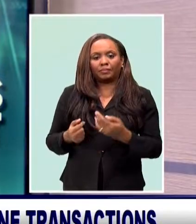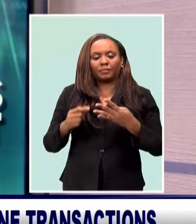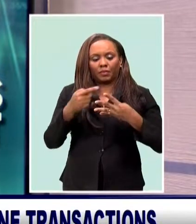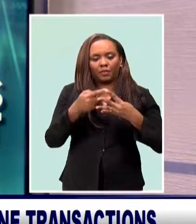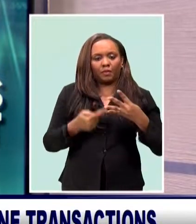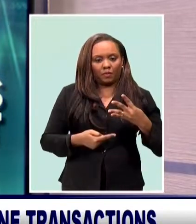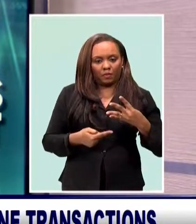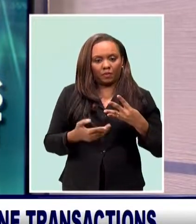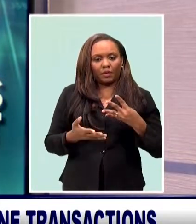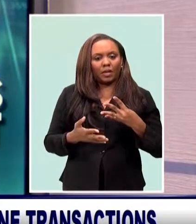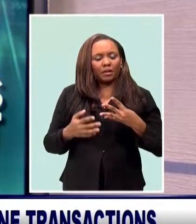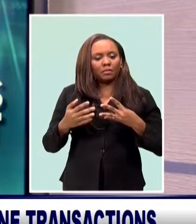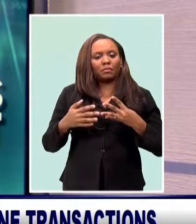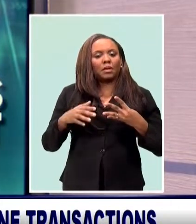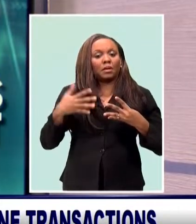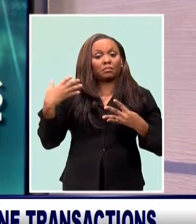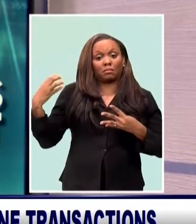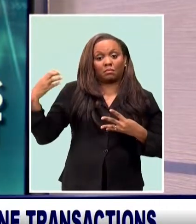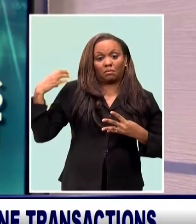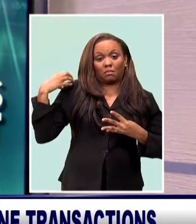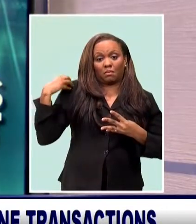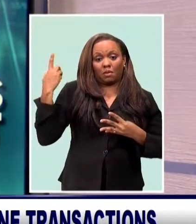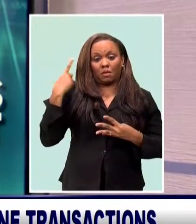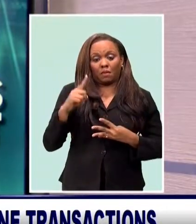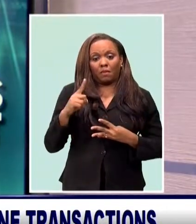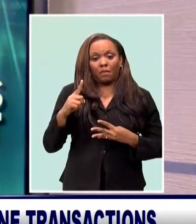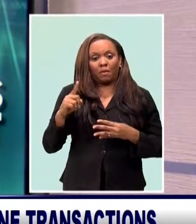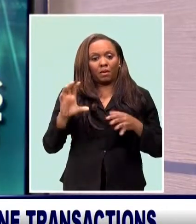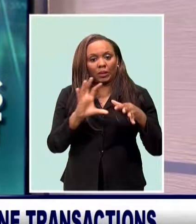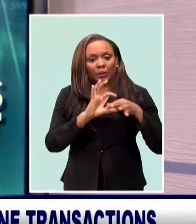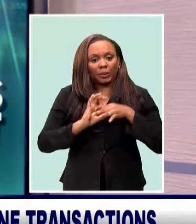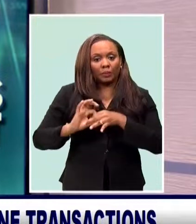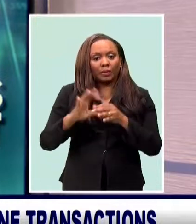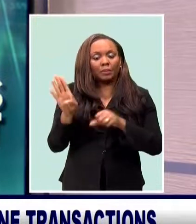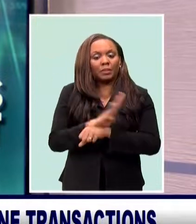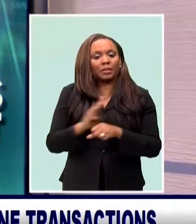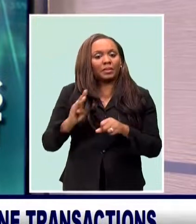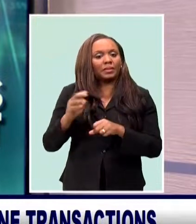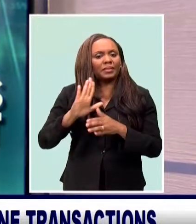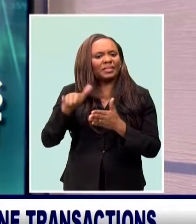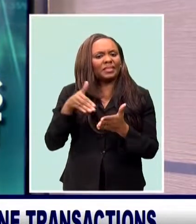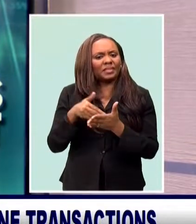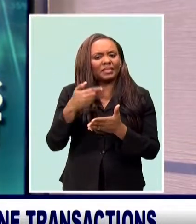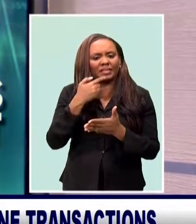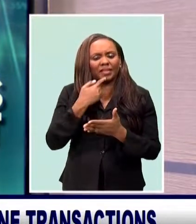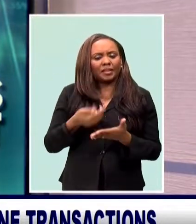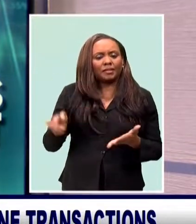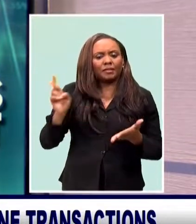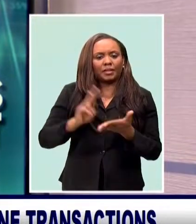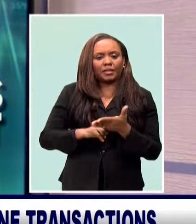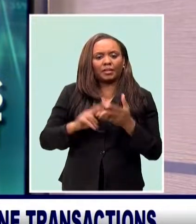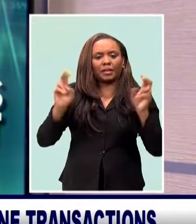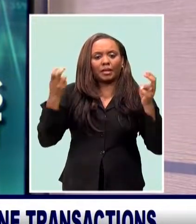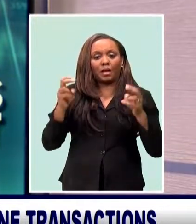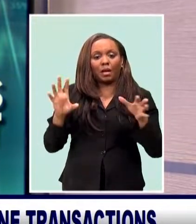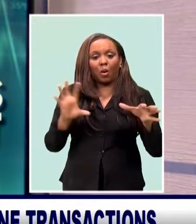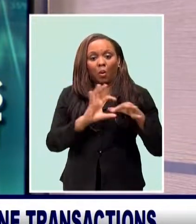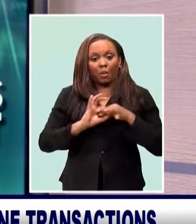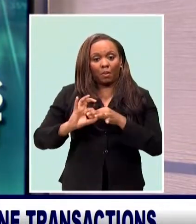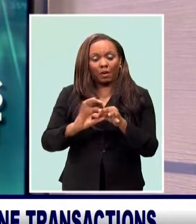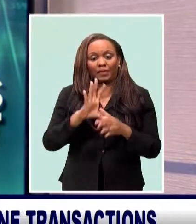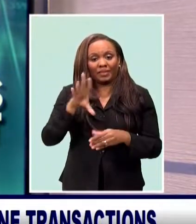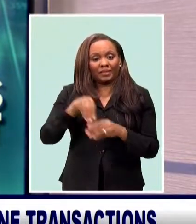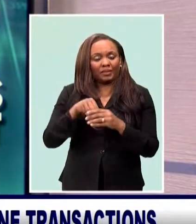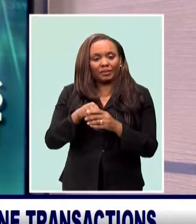Stephen's, Courtesy, and Prudential. Head of the Cooperative Business Center, Oriel Doyle, says they registered a cooperative investment fund